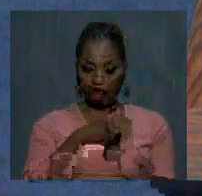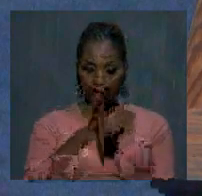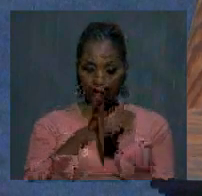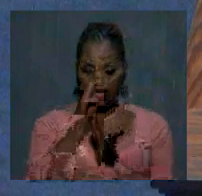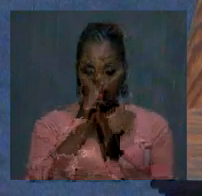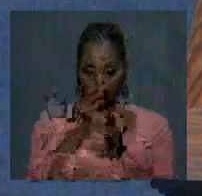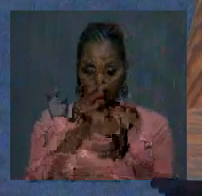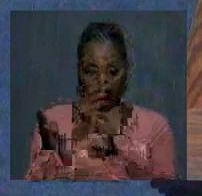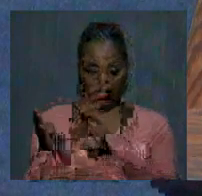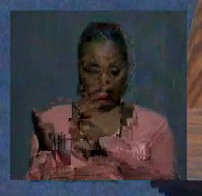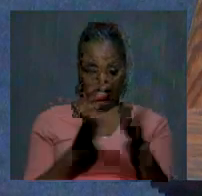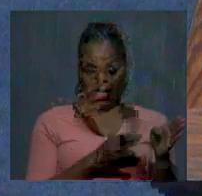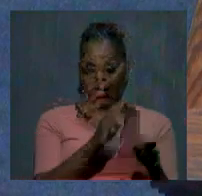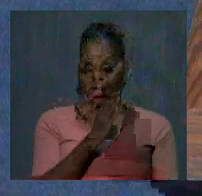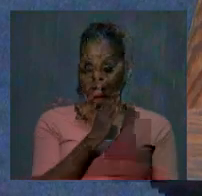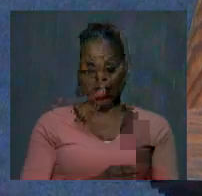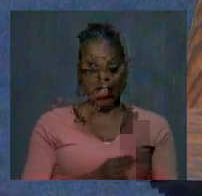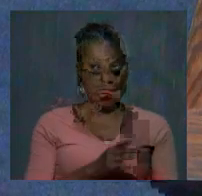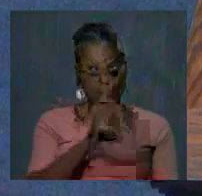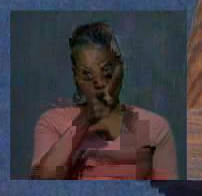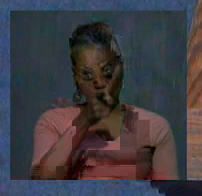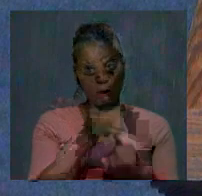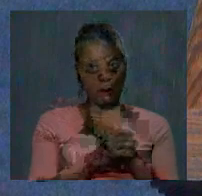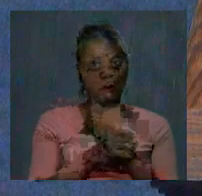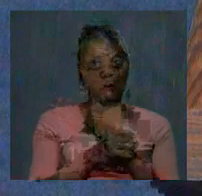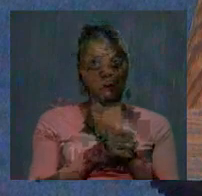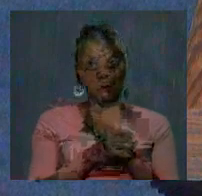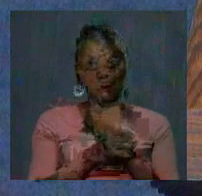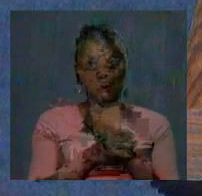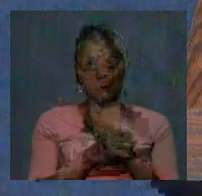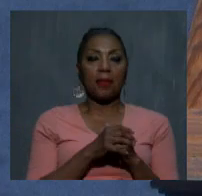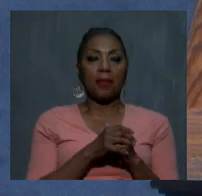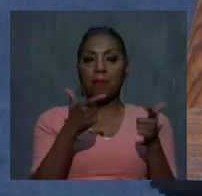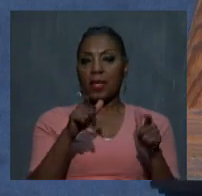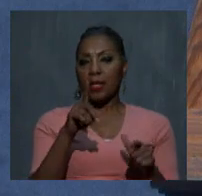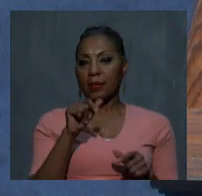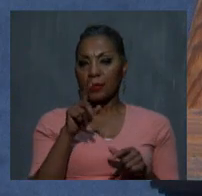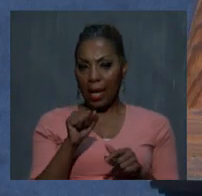master plan have been geographic information system data